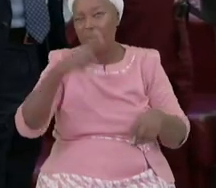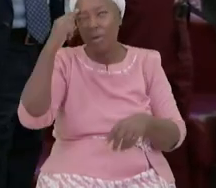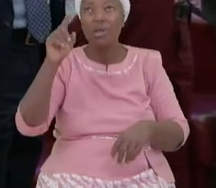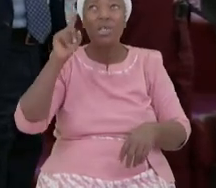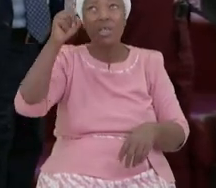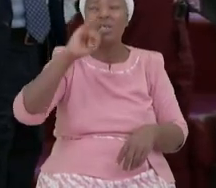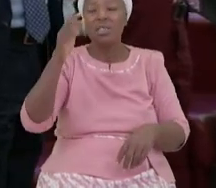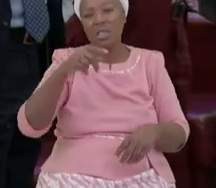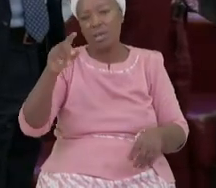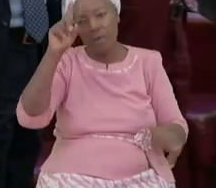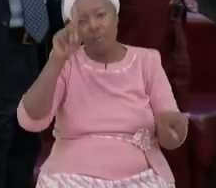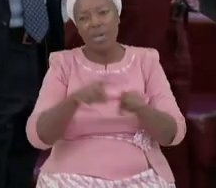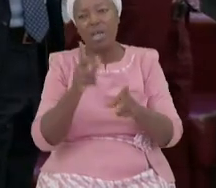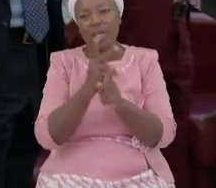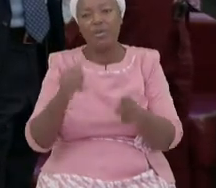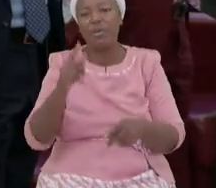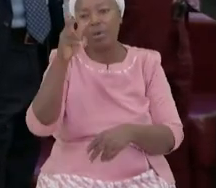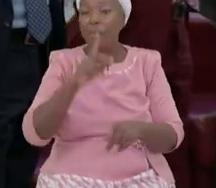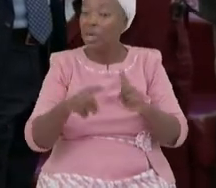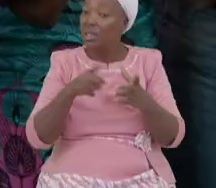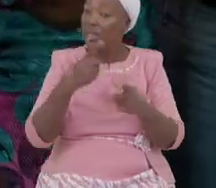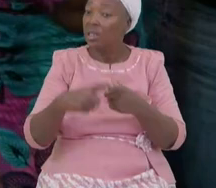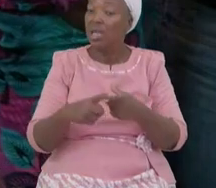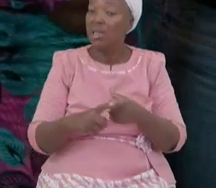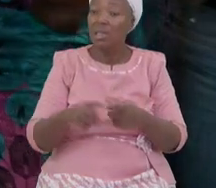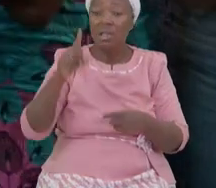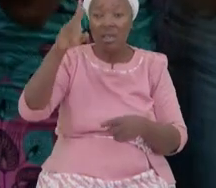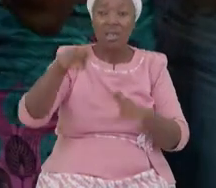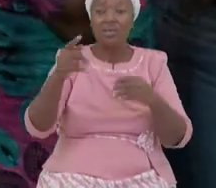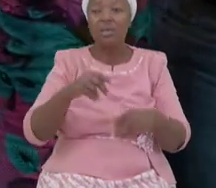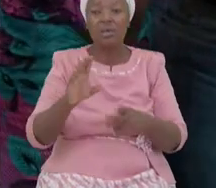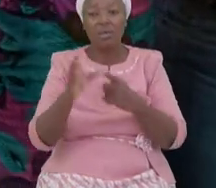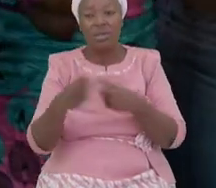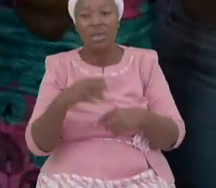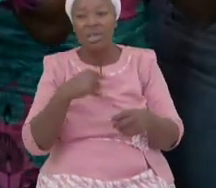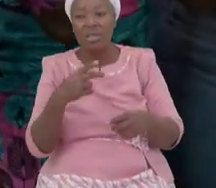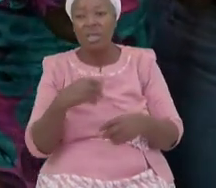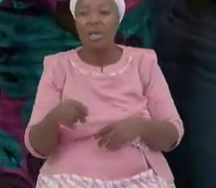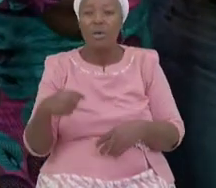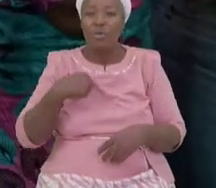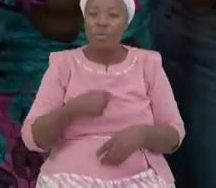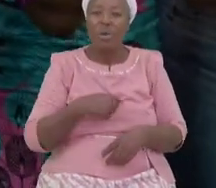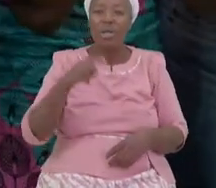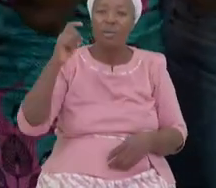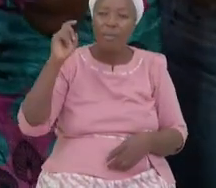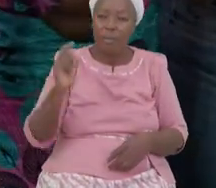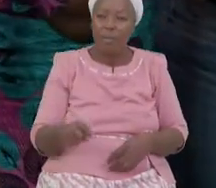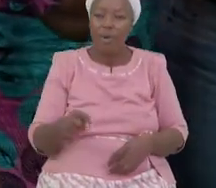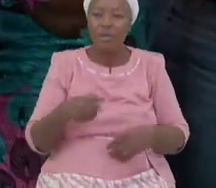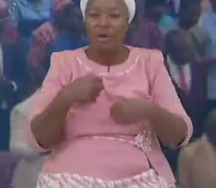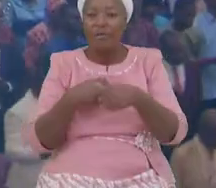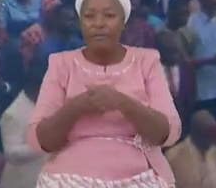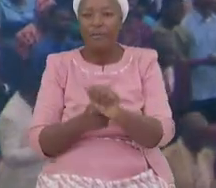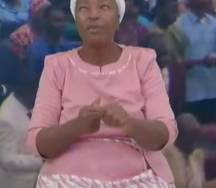God. But then he gives us the condition. He says we must follow